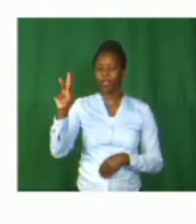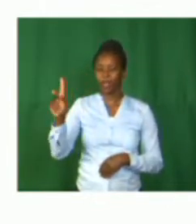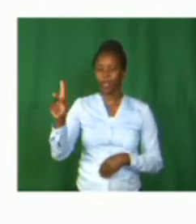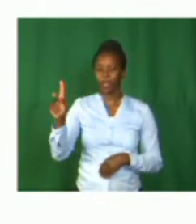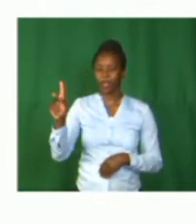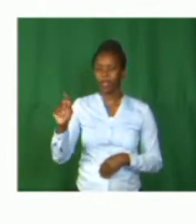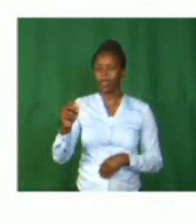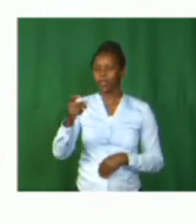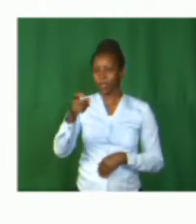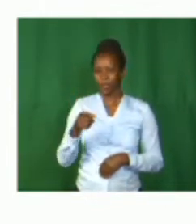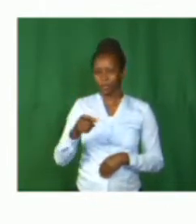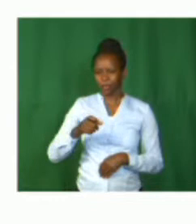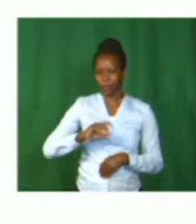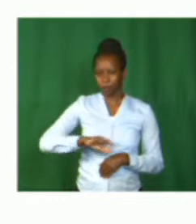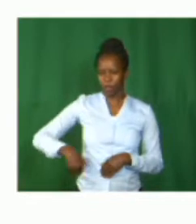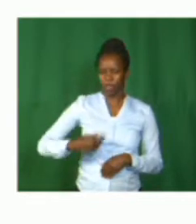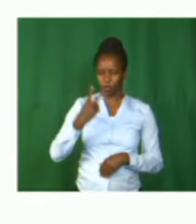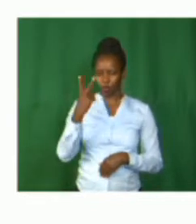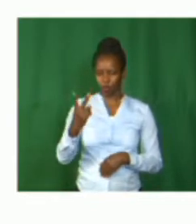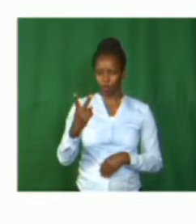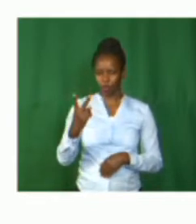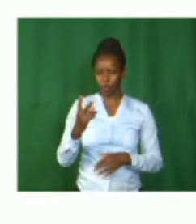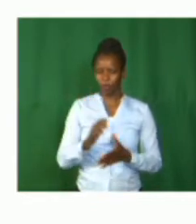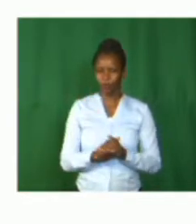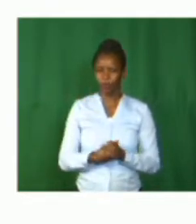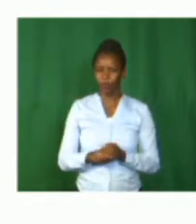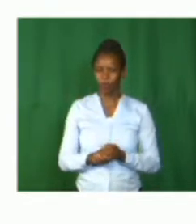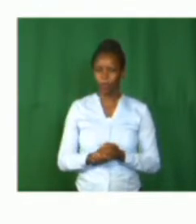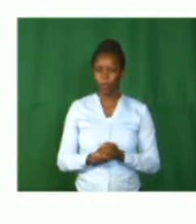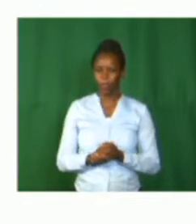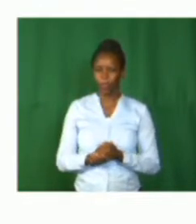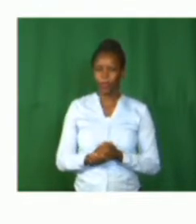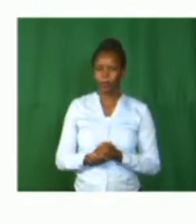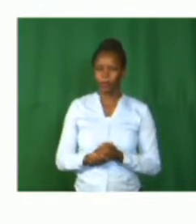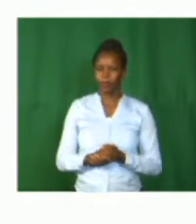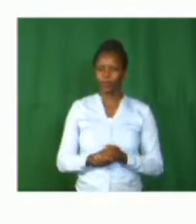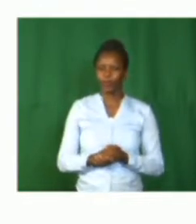be x minus 2. Maybe now we can move on